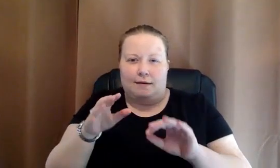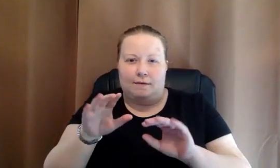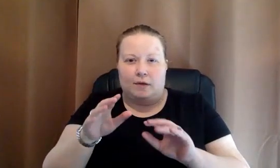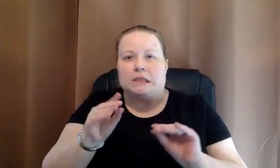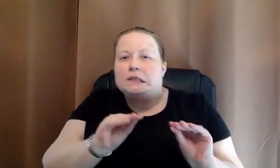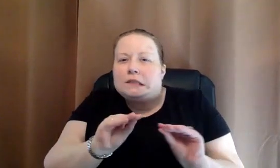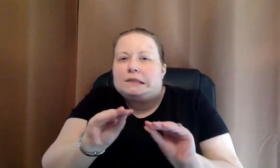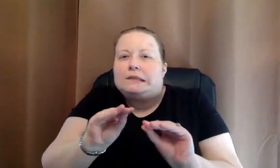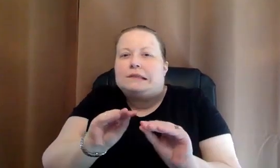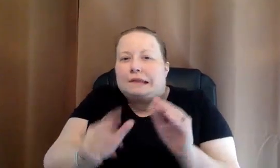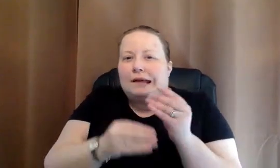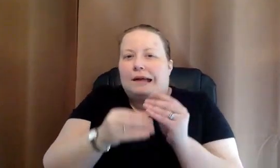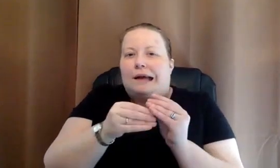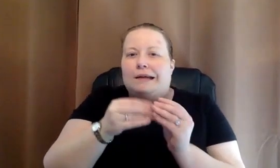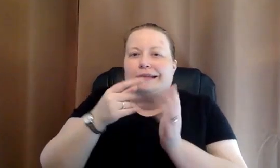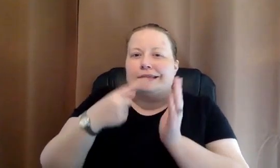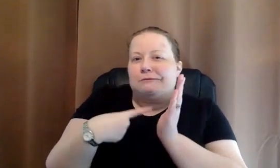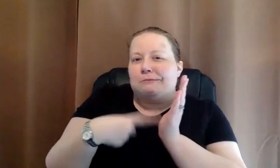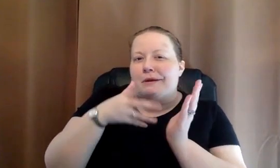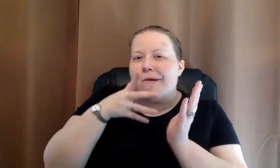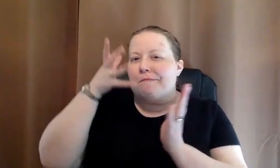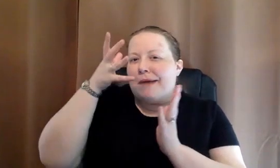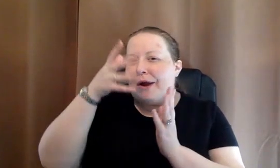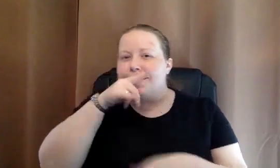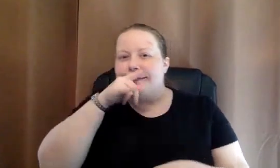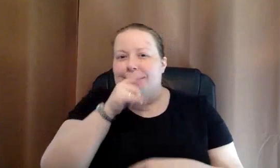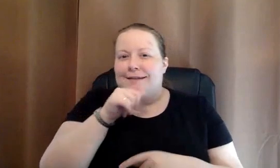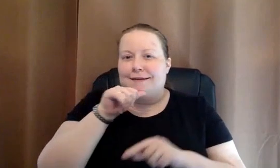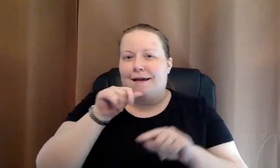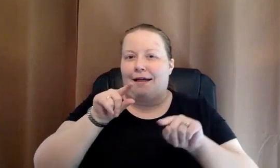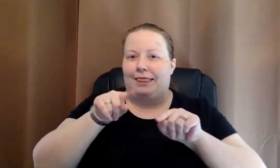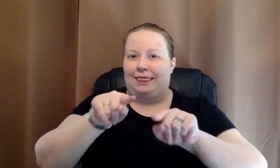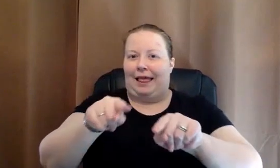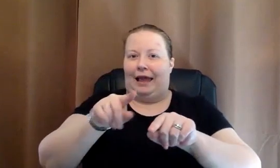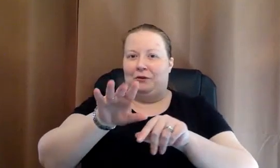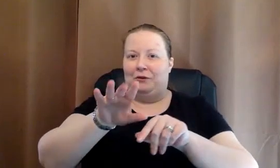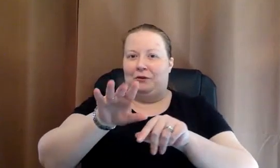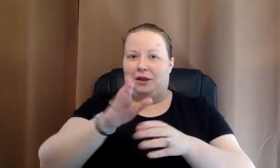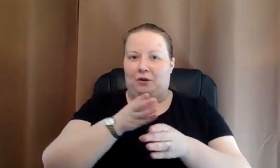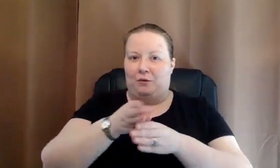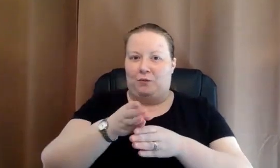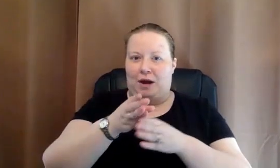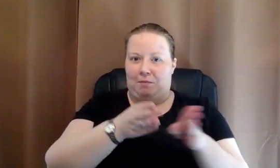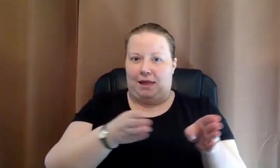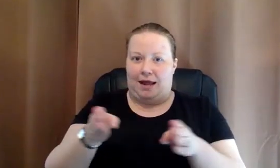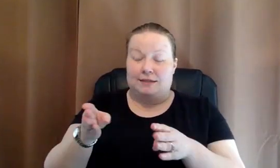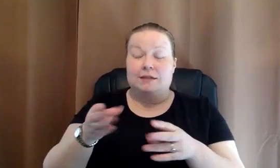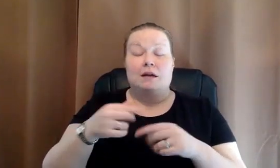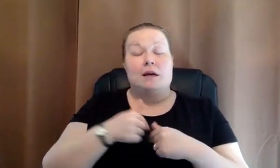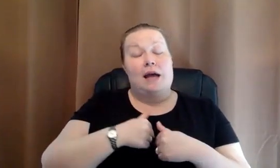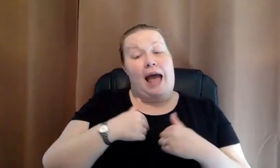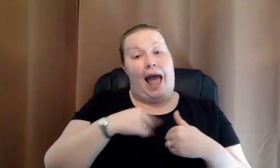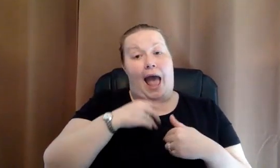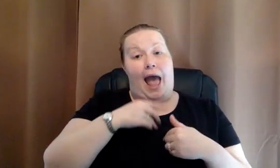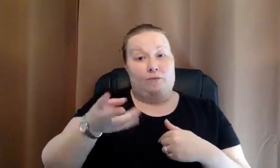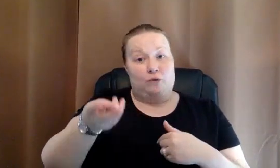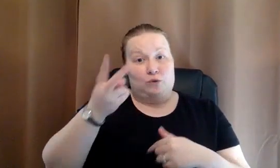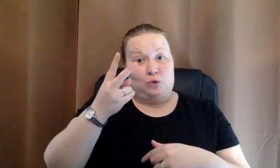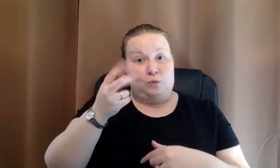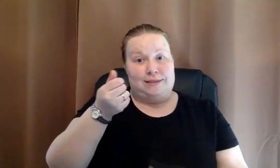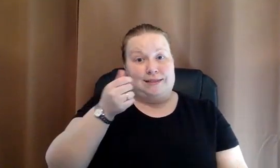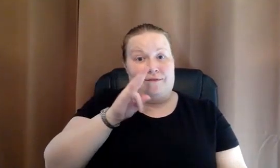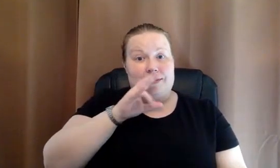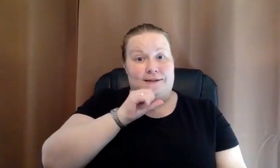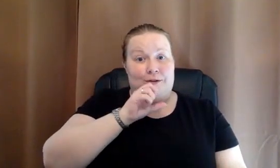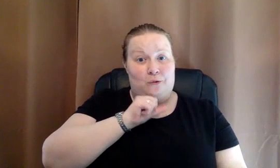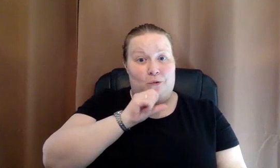parents and kids aren't aligned on their career plans. As the father of 2 17-year-olds, that sounded like quite an understatement to